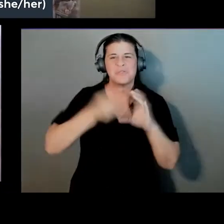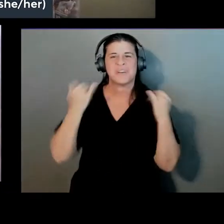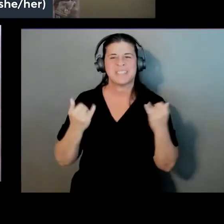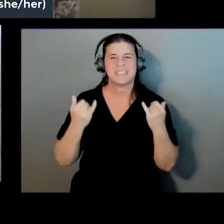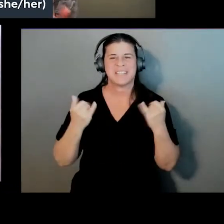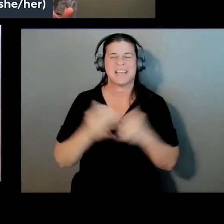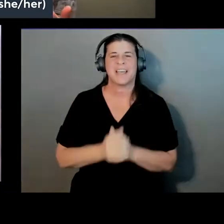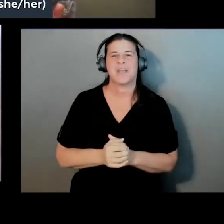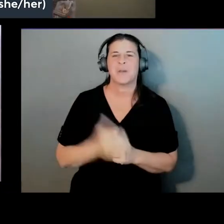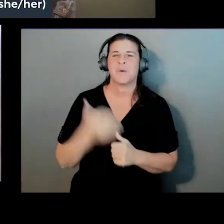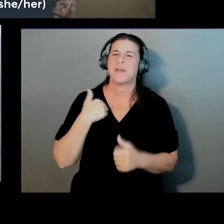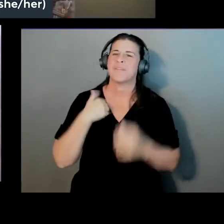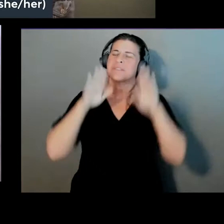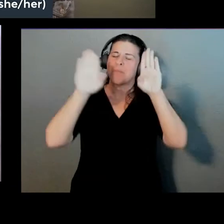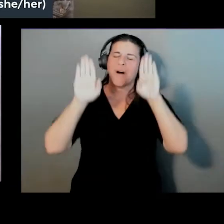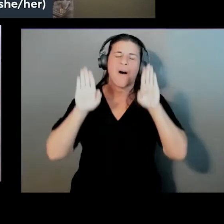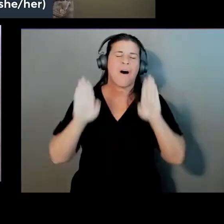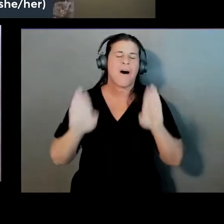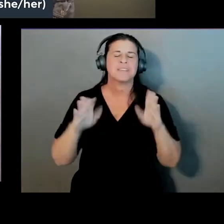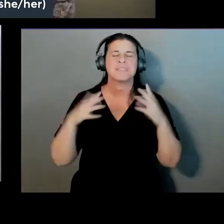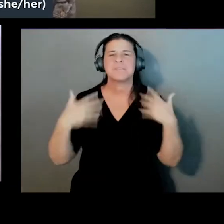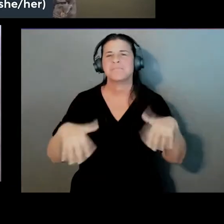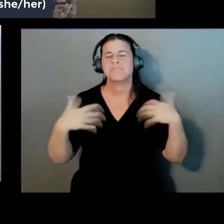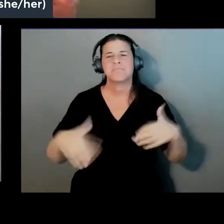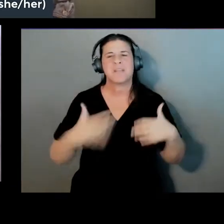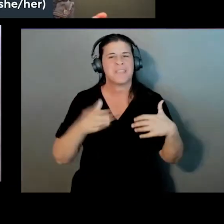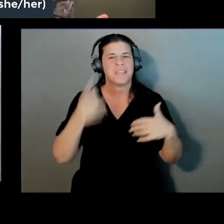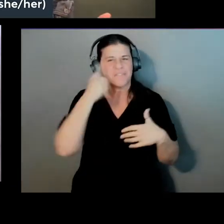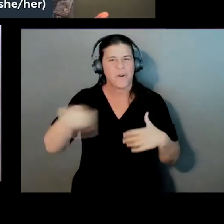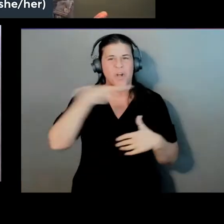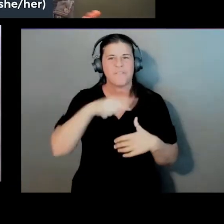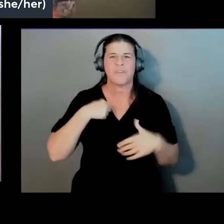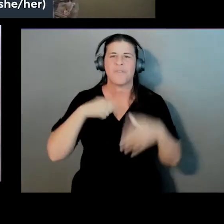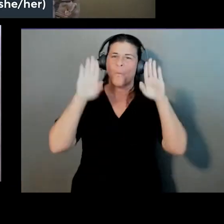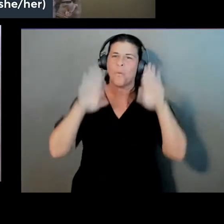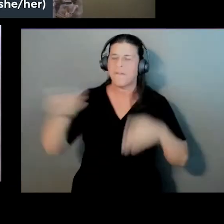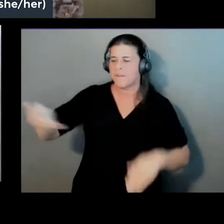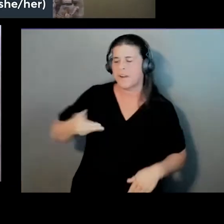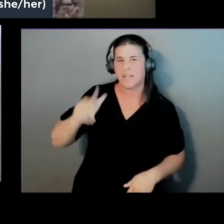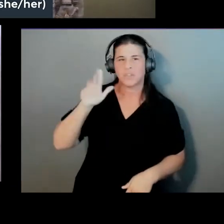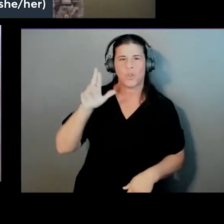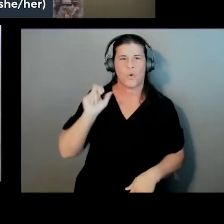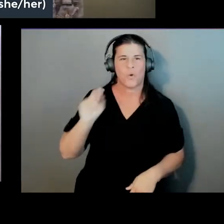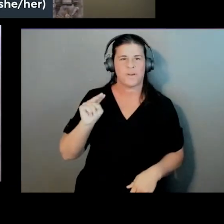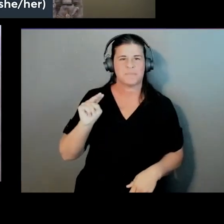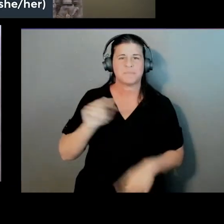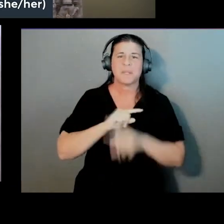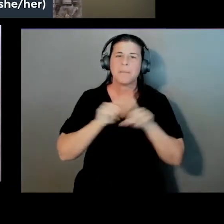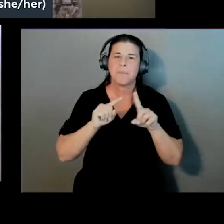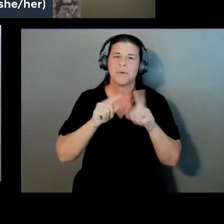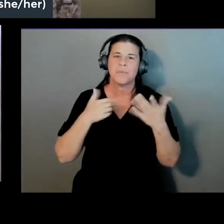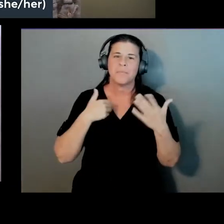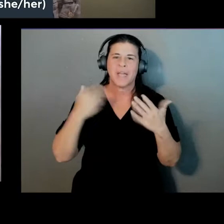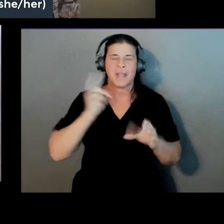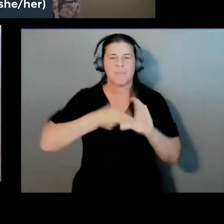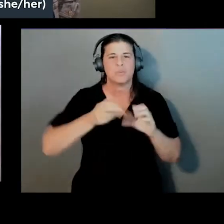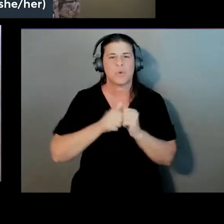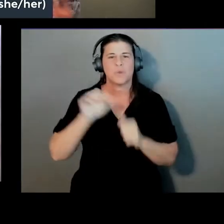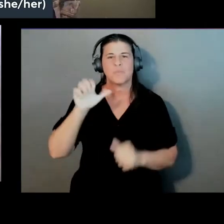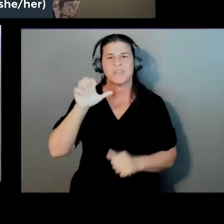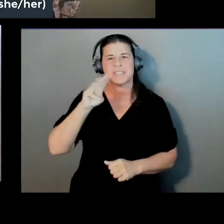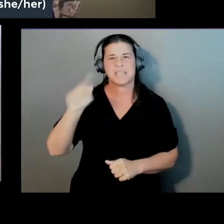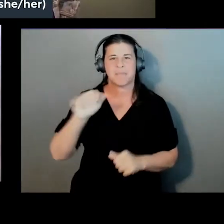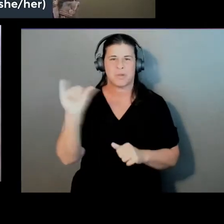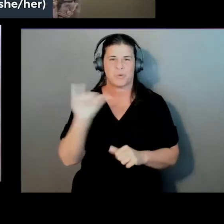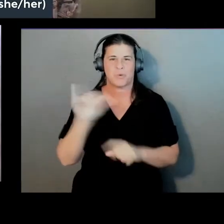some awesome stuff for you, and we have an amazing guest, Lauren. And I'm joined here by Seema. So before